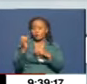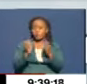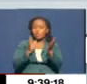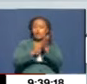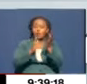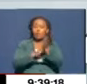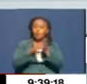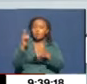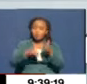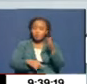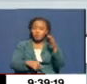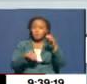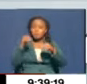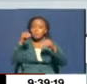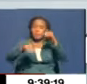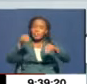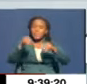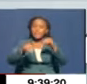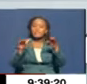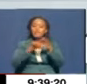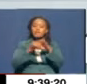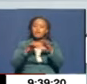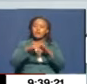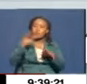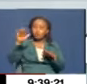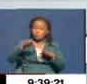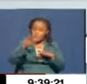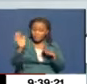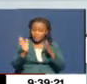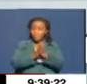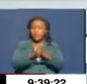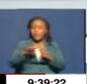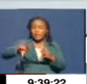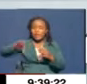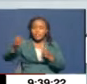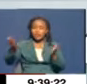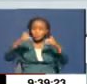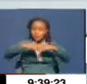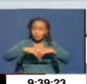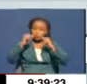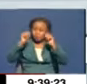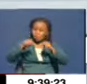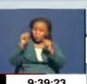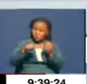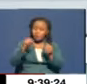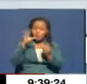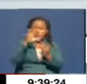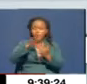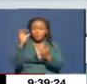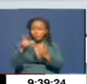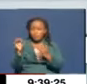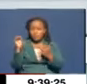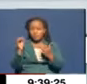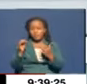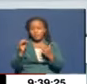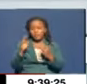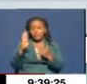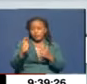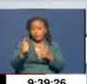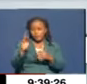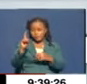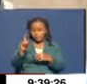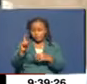elected members of Parliament and County Assembly can be appointed to the Executive. Details of this and other stories in our County